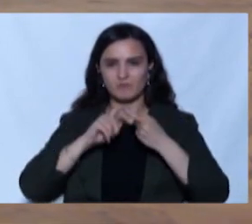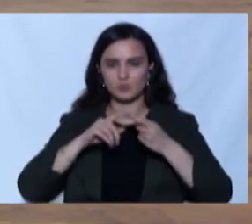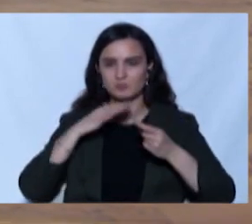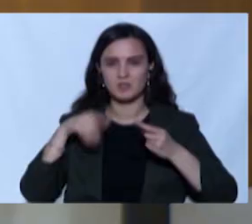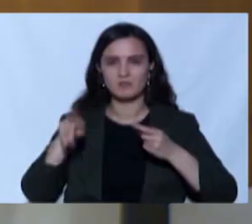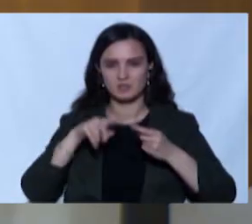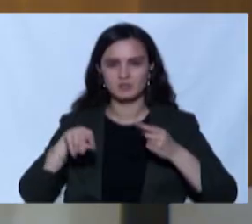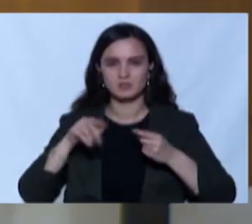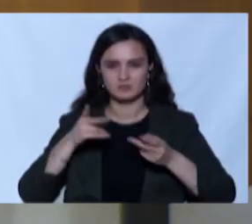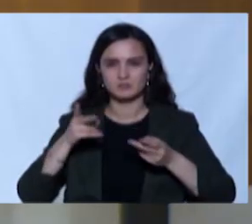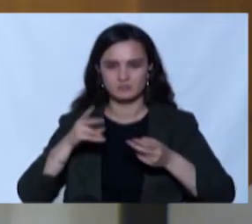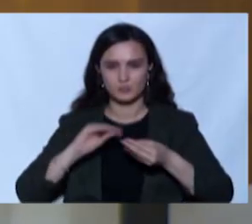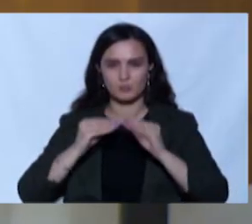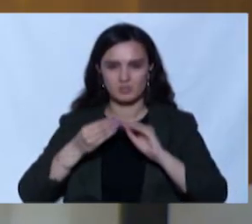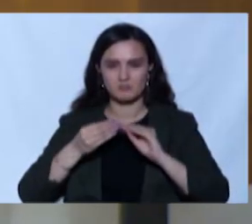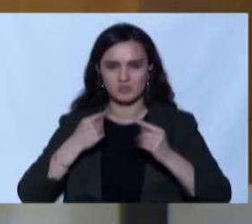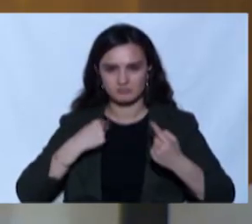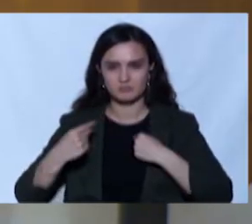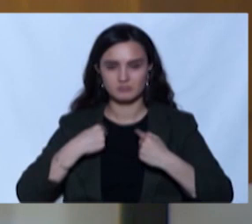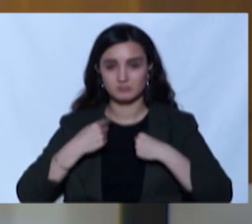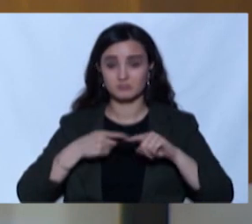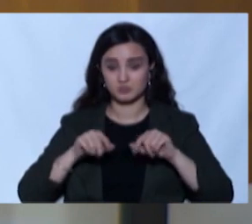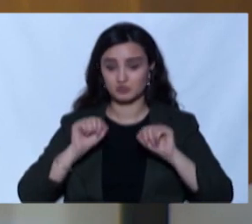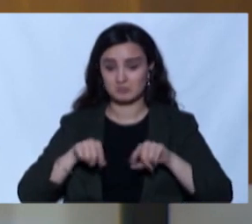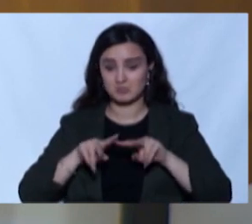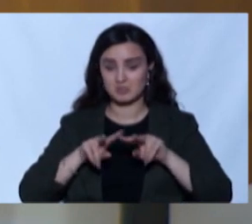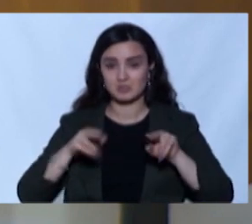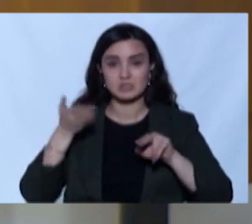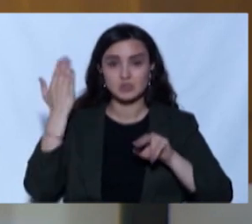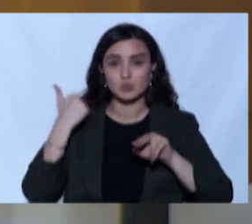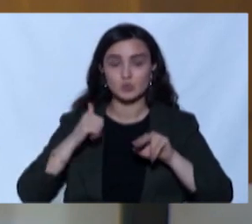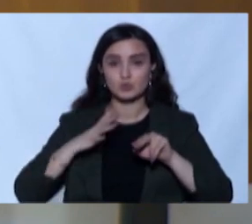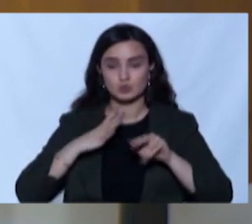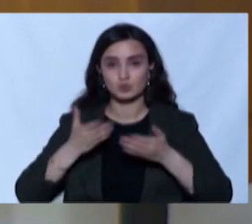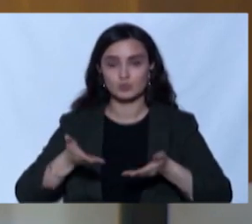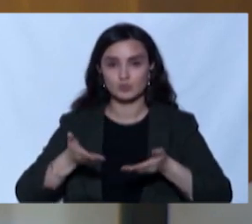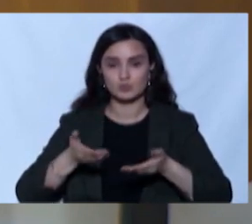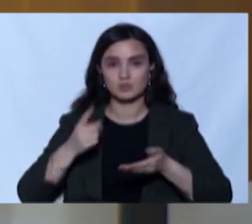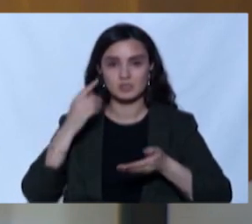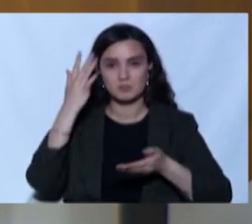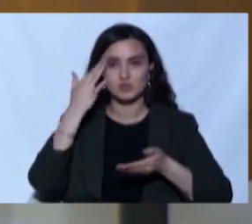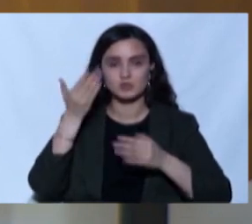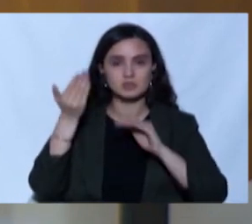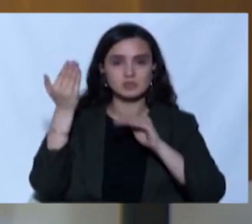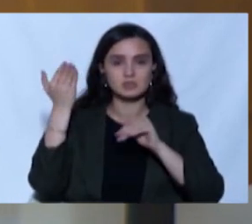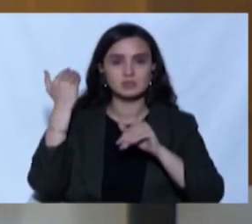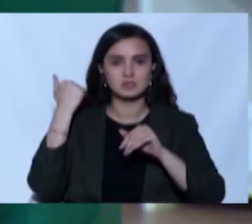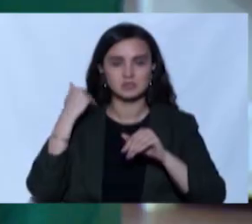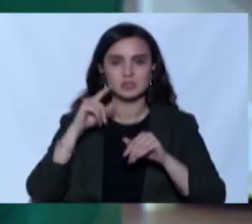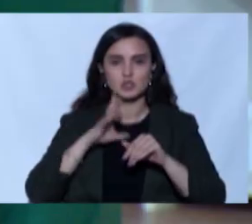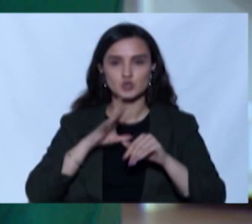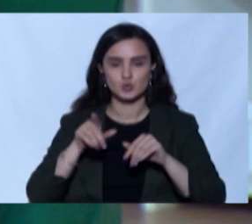stuck indoors. And this is perhaps a perfect spur to get those imaginative gears